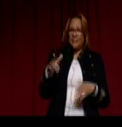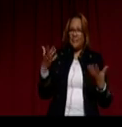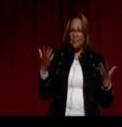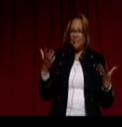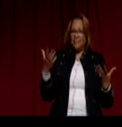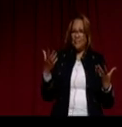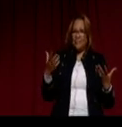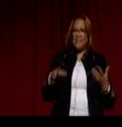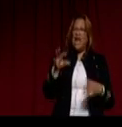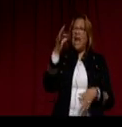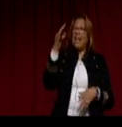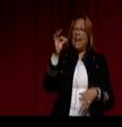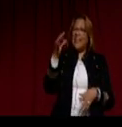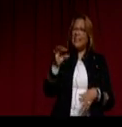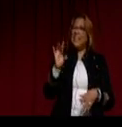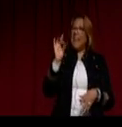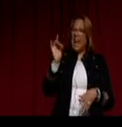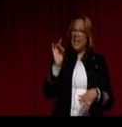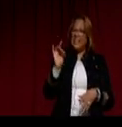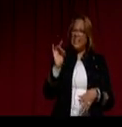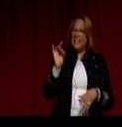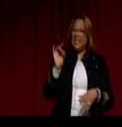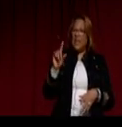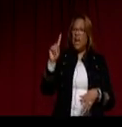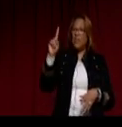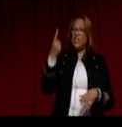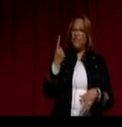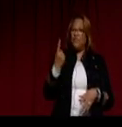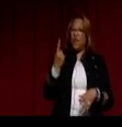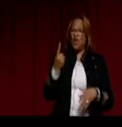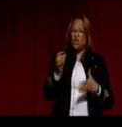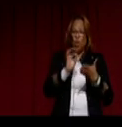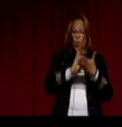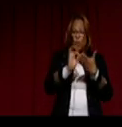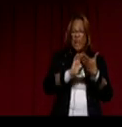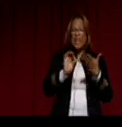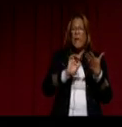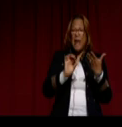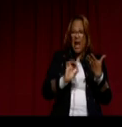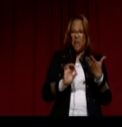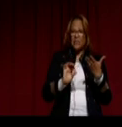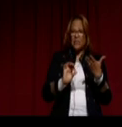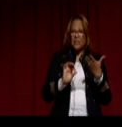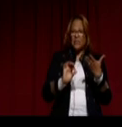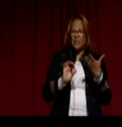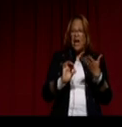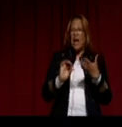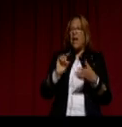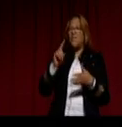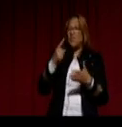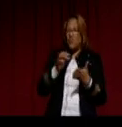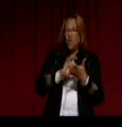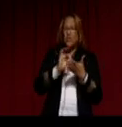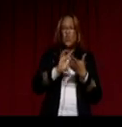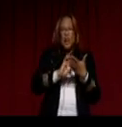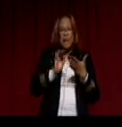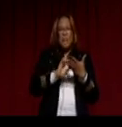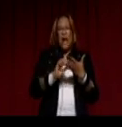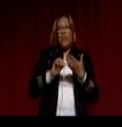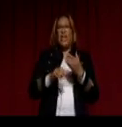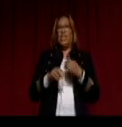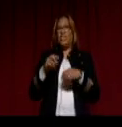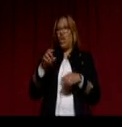In 1918, it was first written about. Didn't mean it began there, but it was first written about in